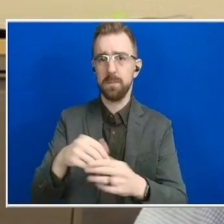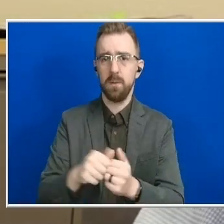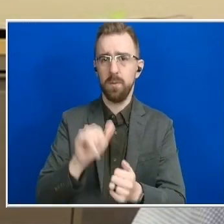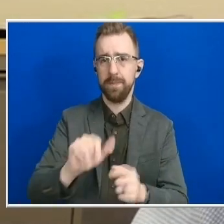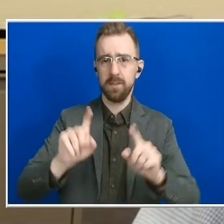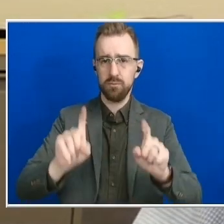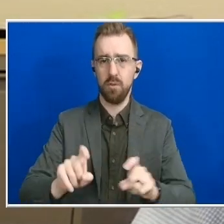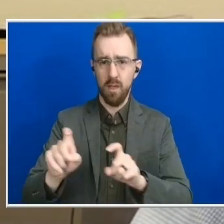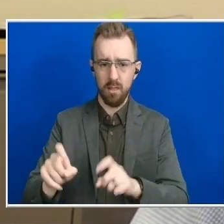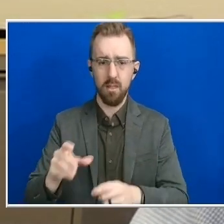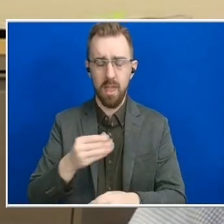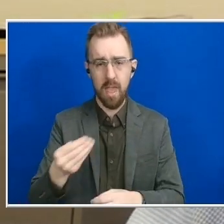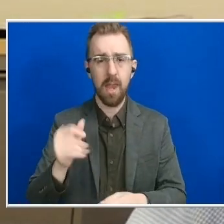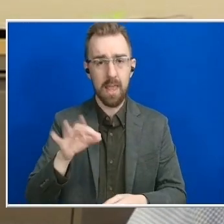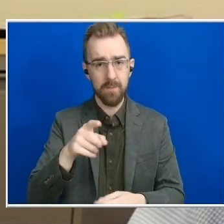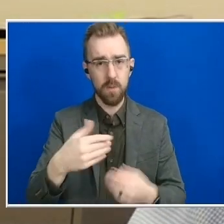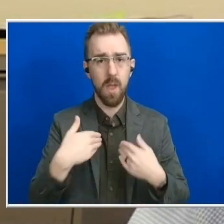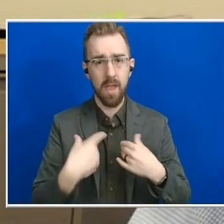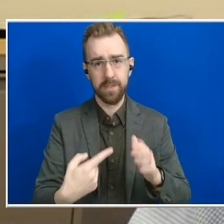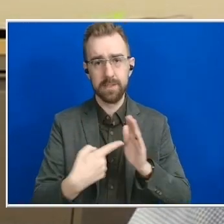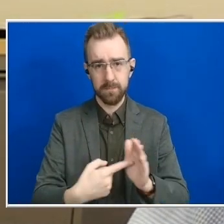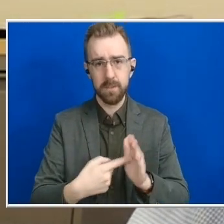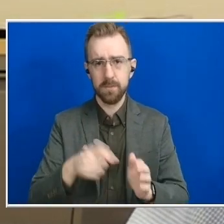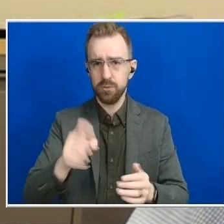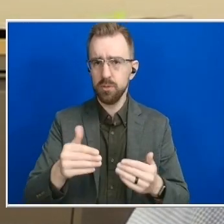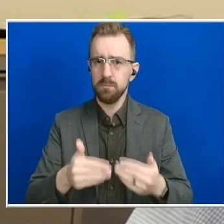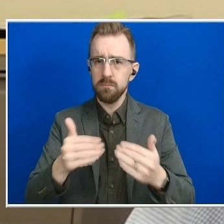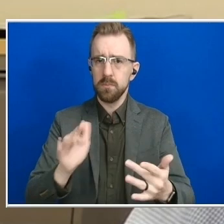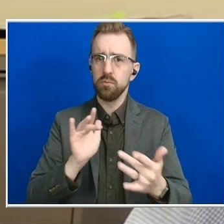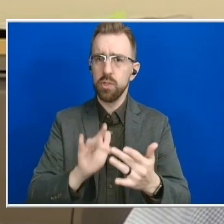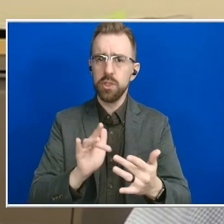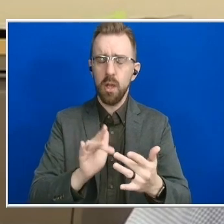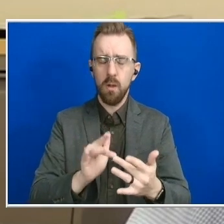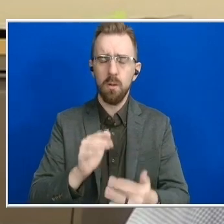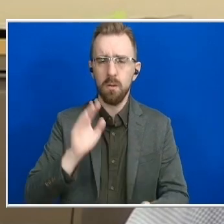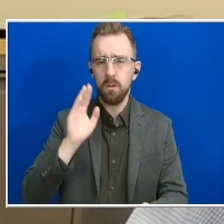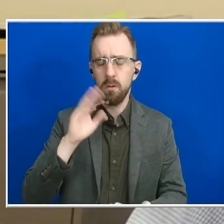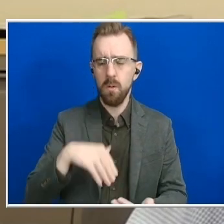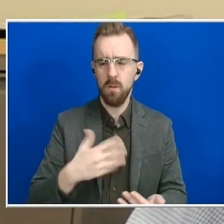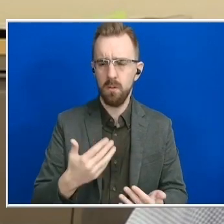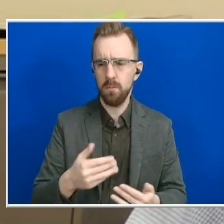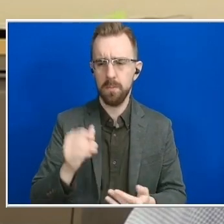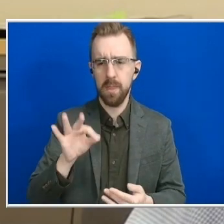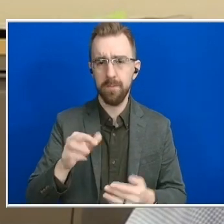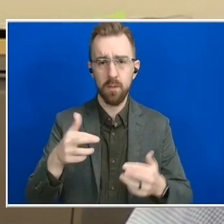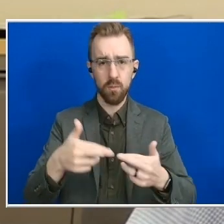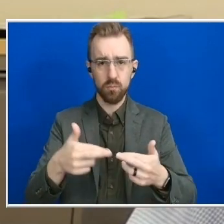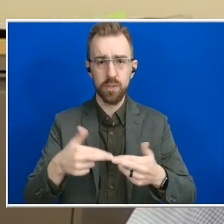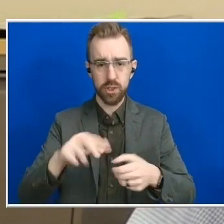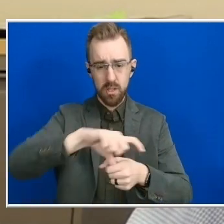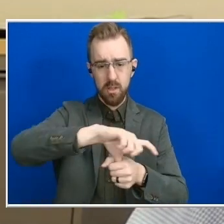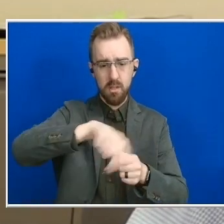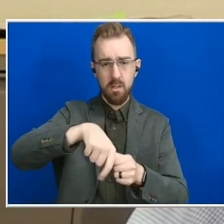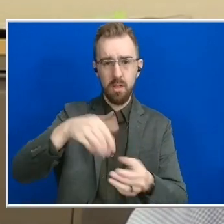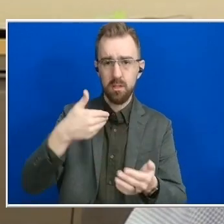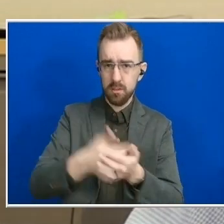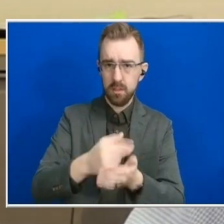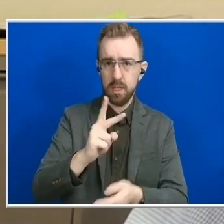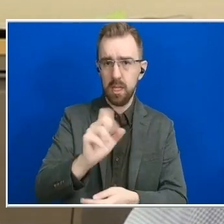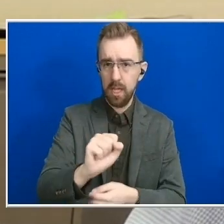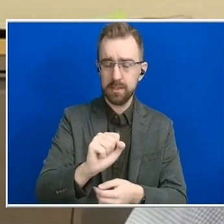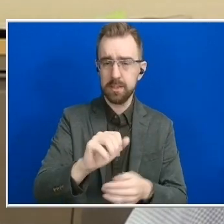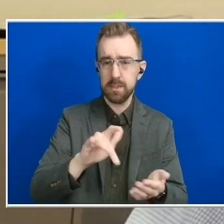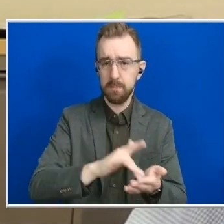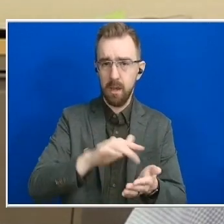and that if you're having symptoms, you should reach out. If you're regionally close to Kansas Medical